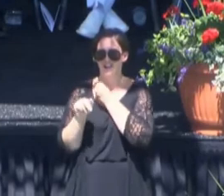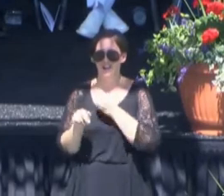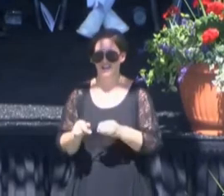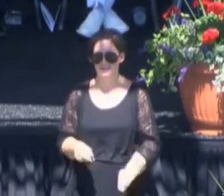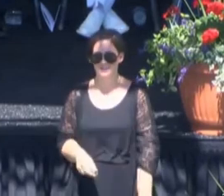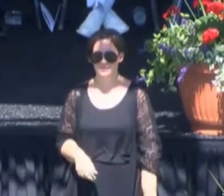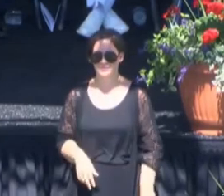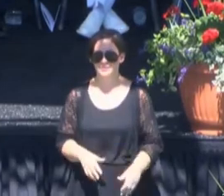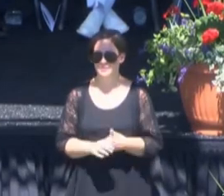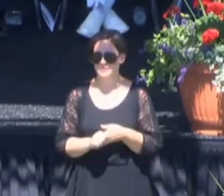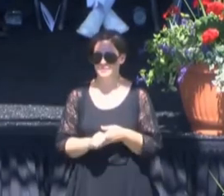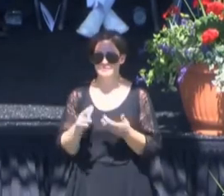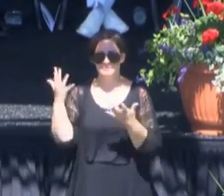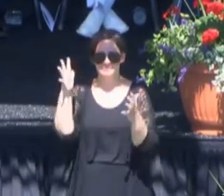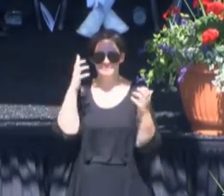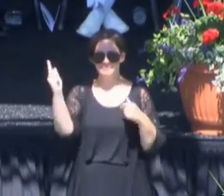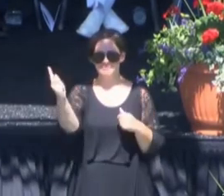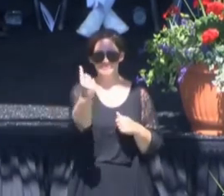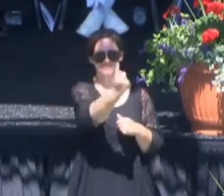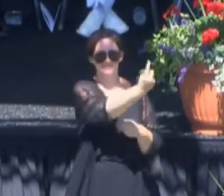here.